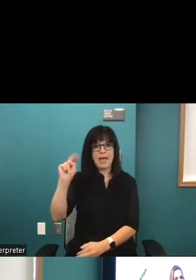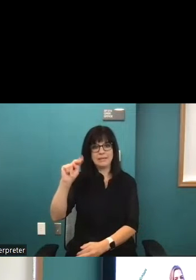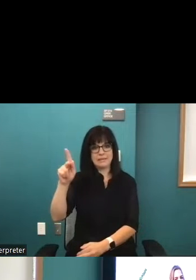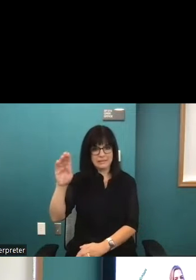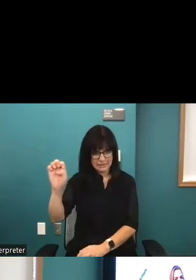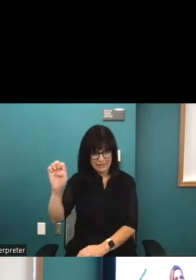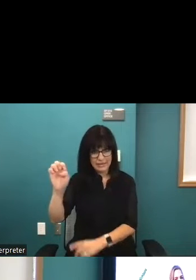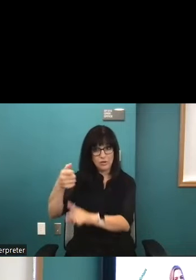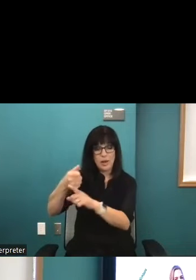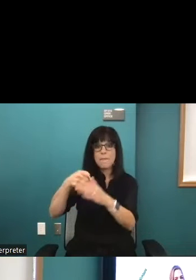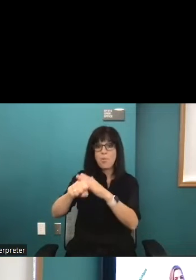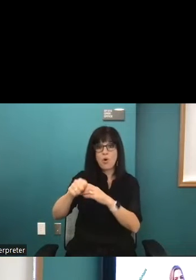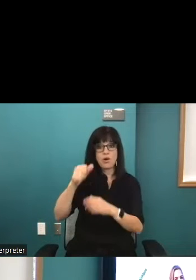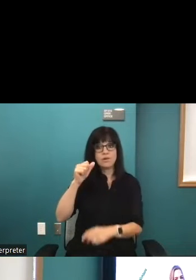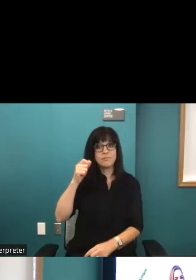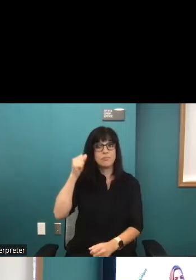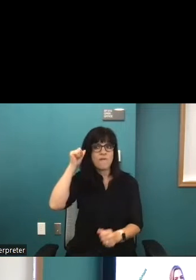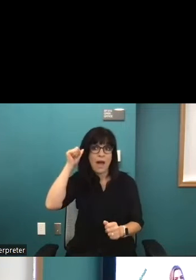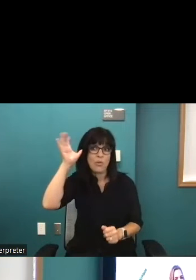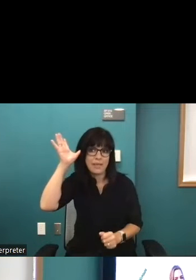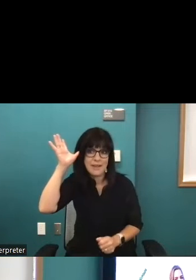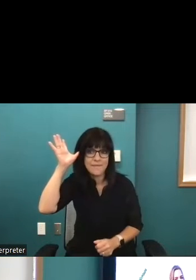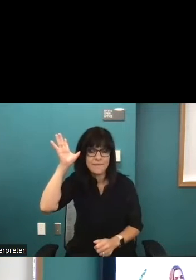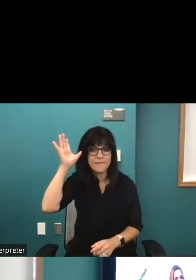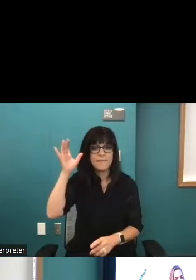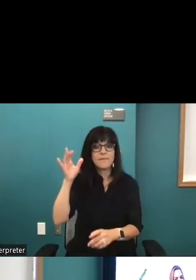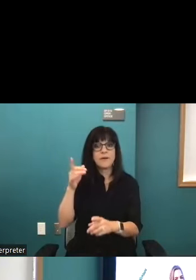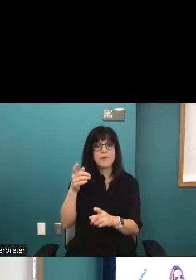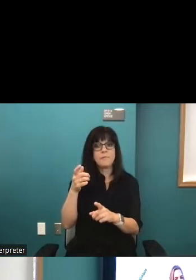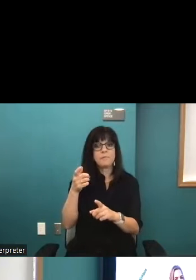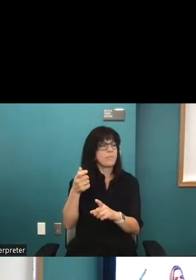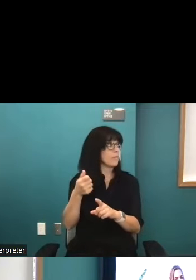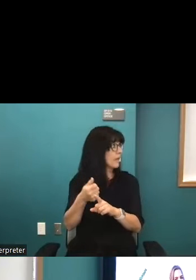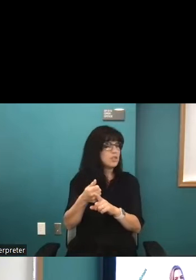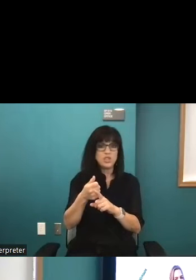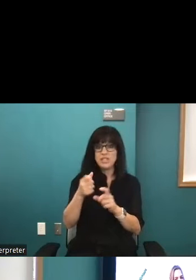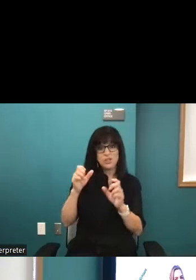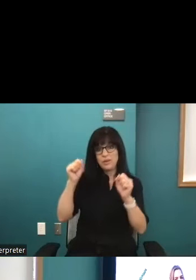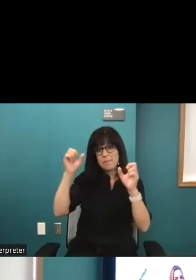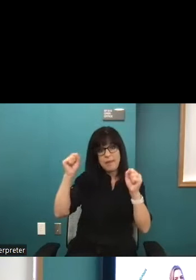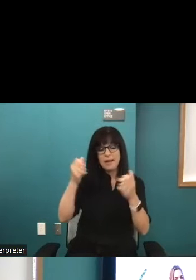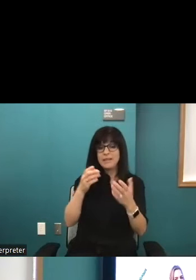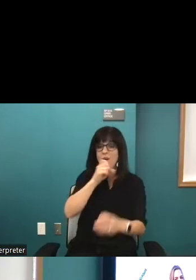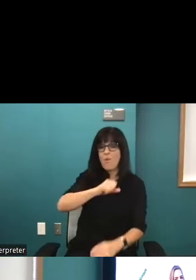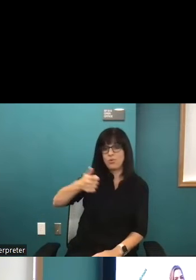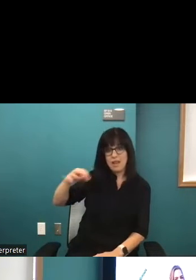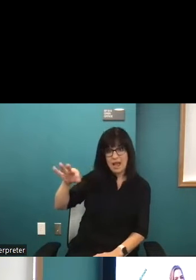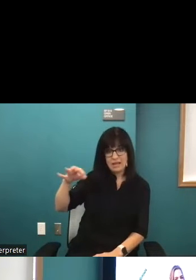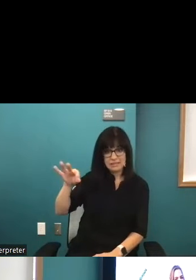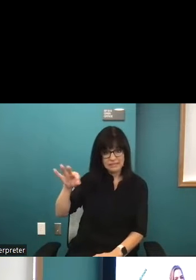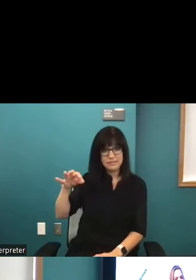and she was born profoundly deaf. She is doing amazing now. She's